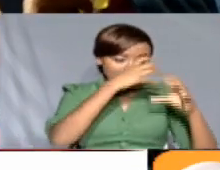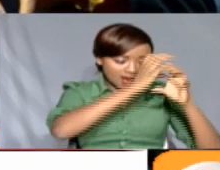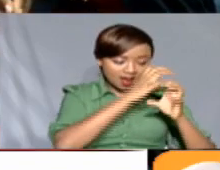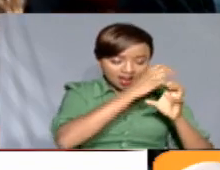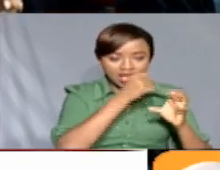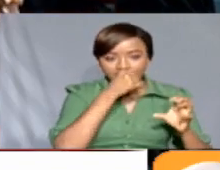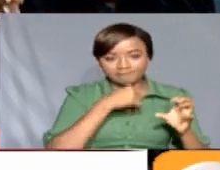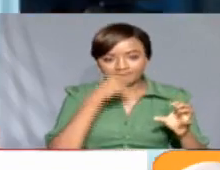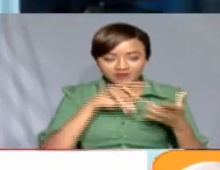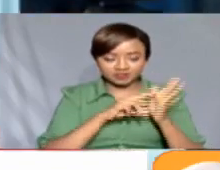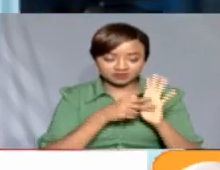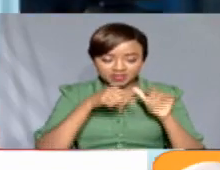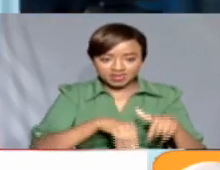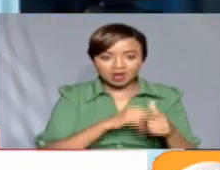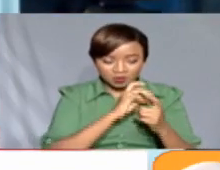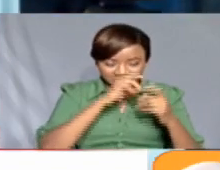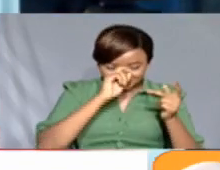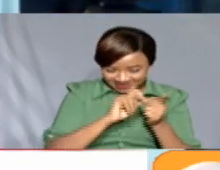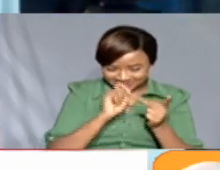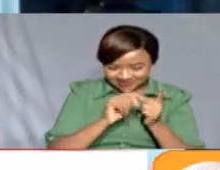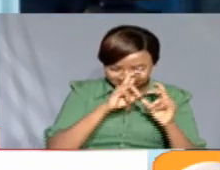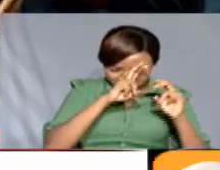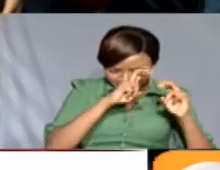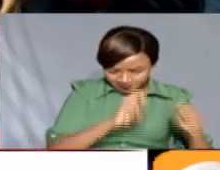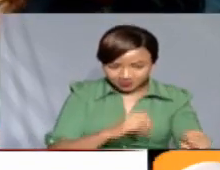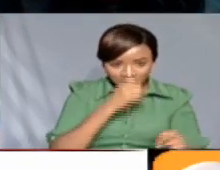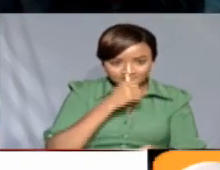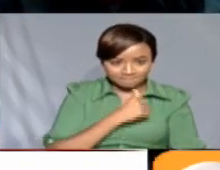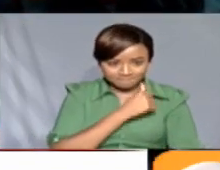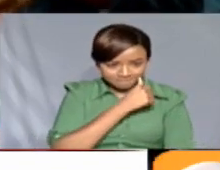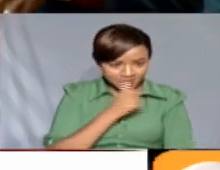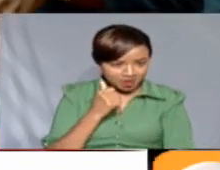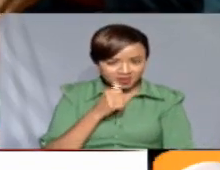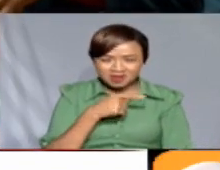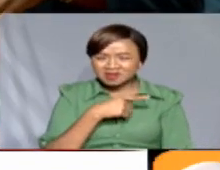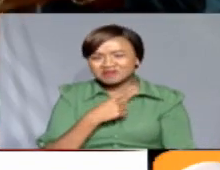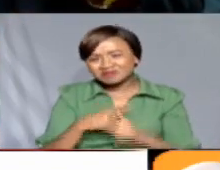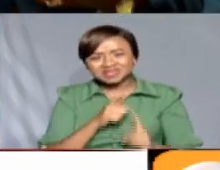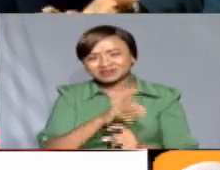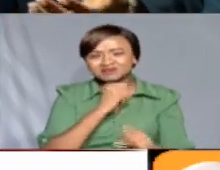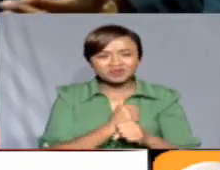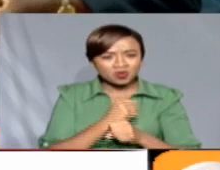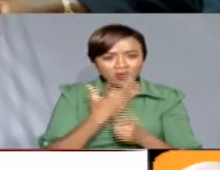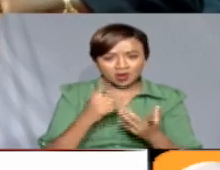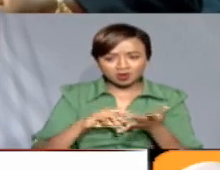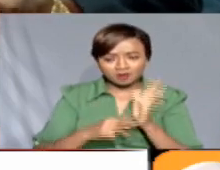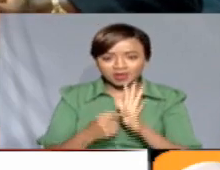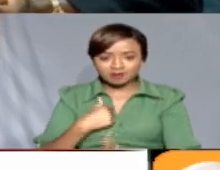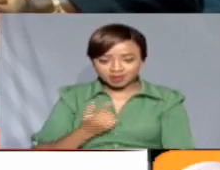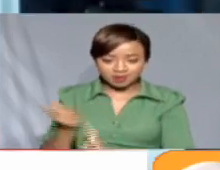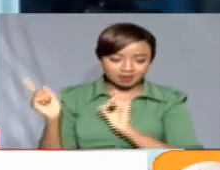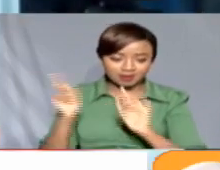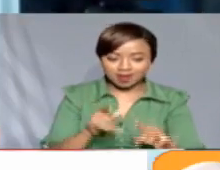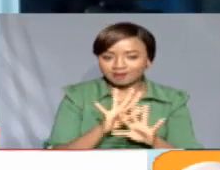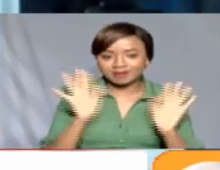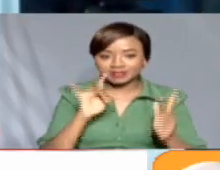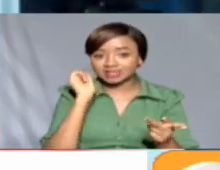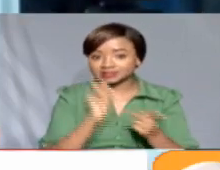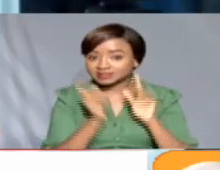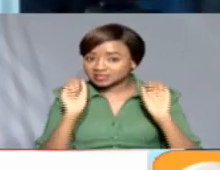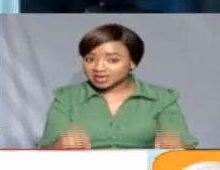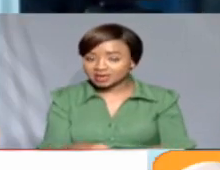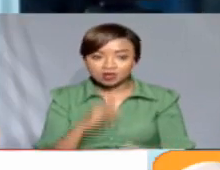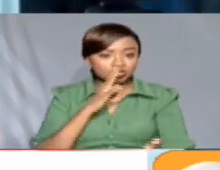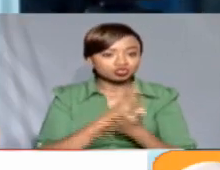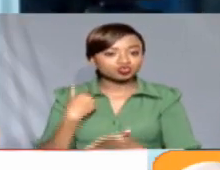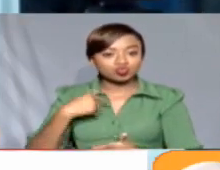now conducting these tests privately. So tell us about that. How does it work? Can I just walk in here and get a test done? We actually, as